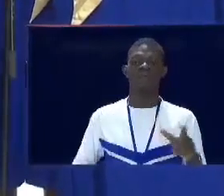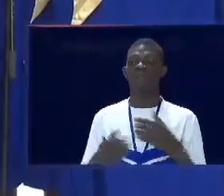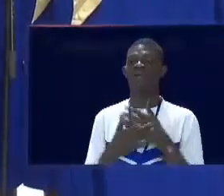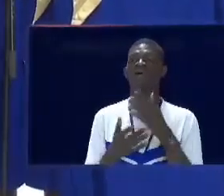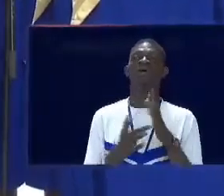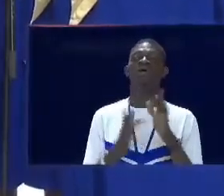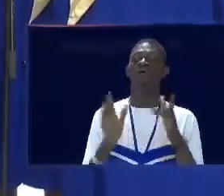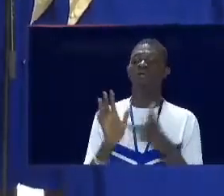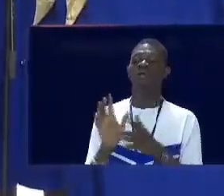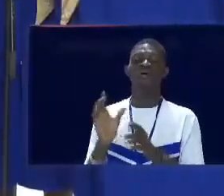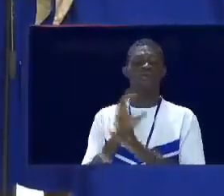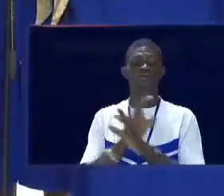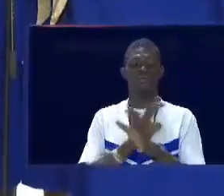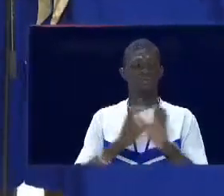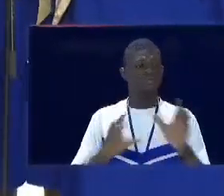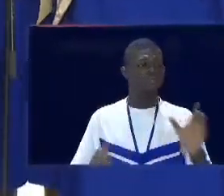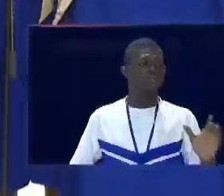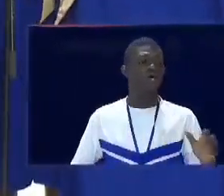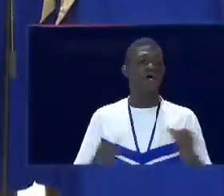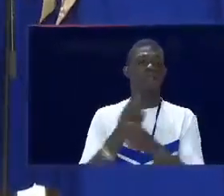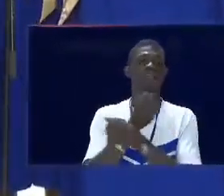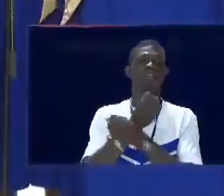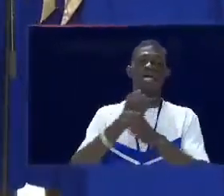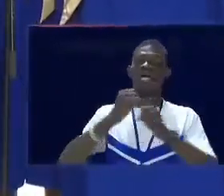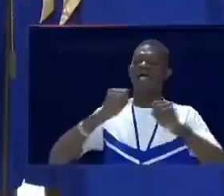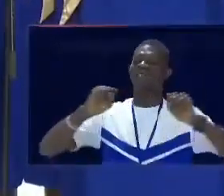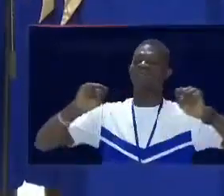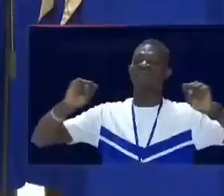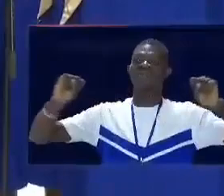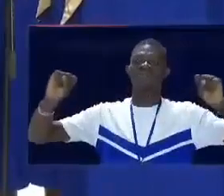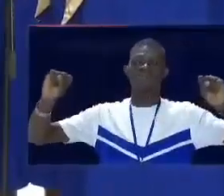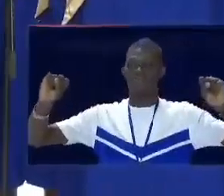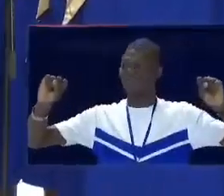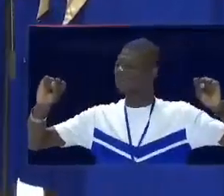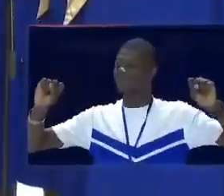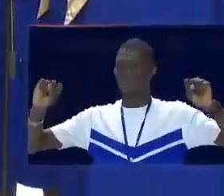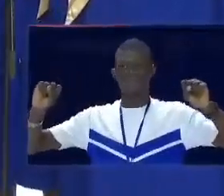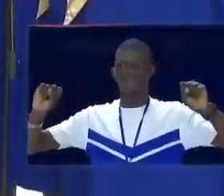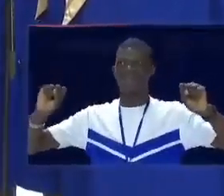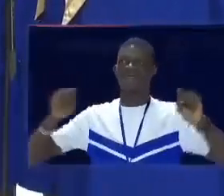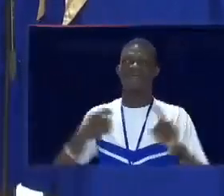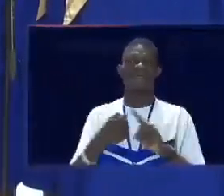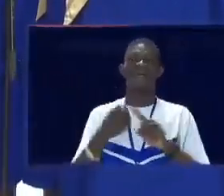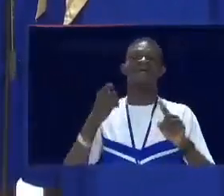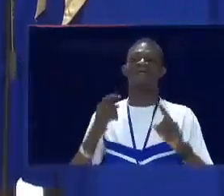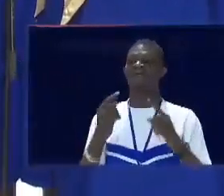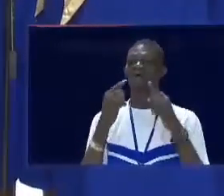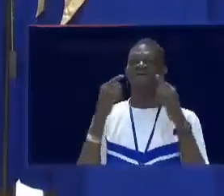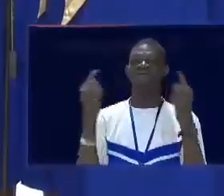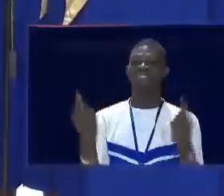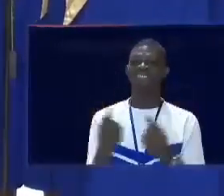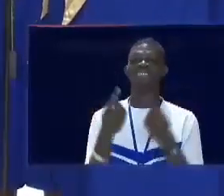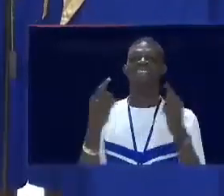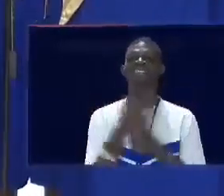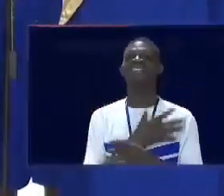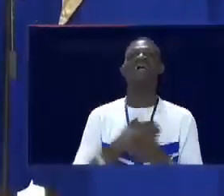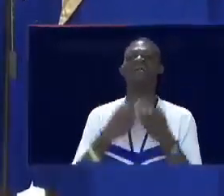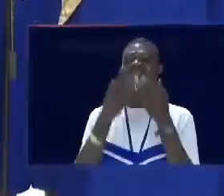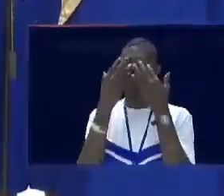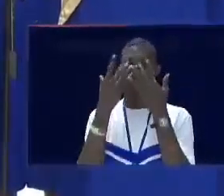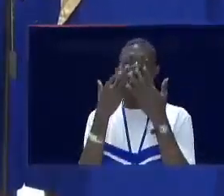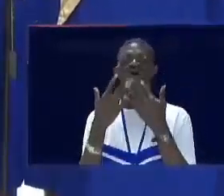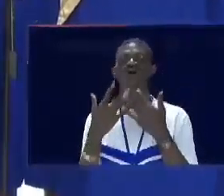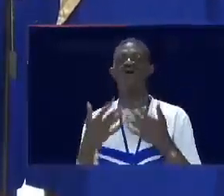the blood of Jesus sets me free. From sin